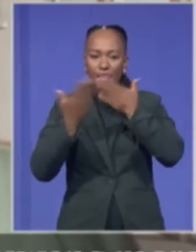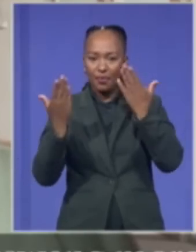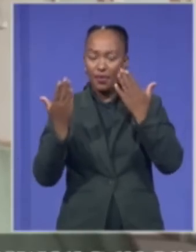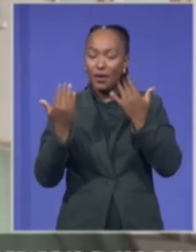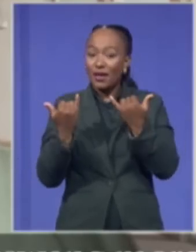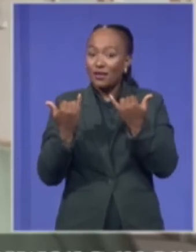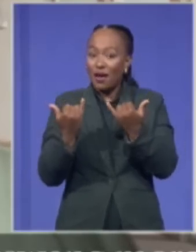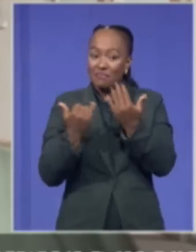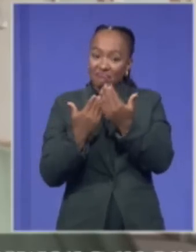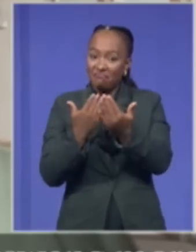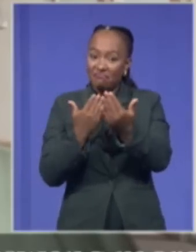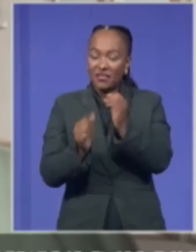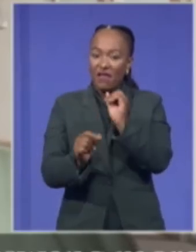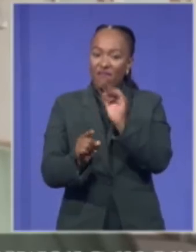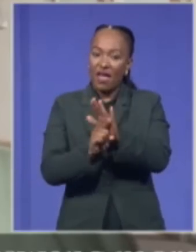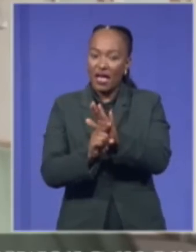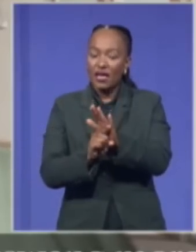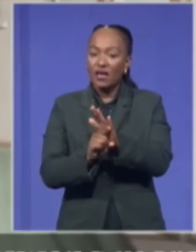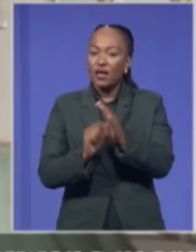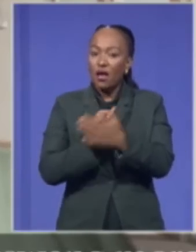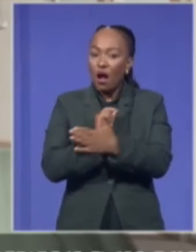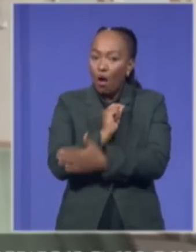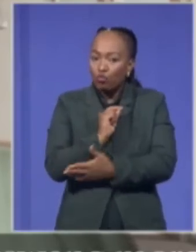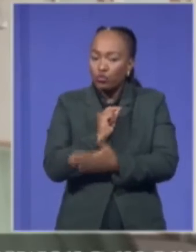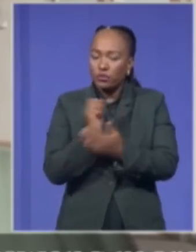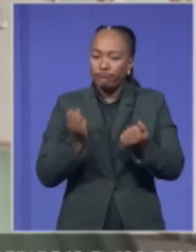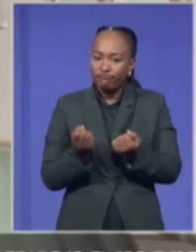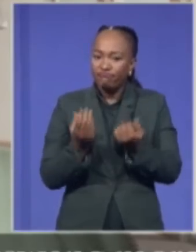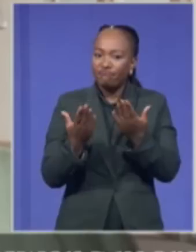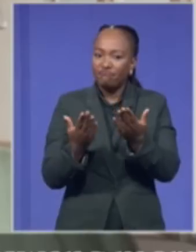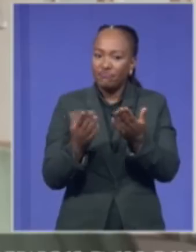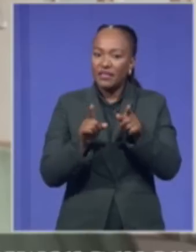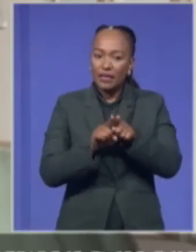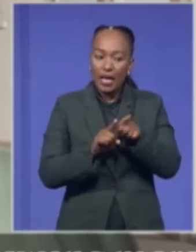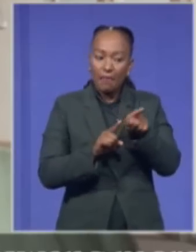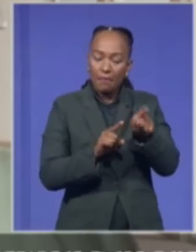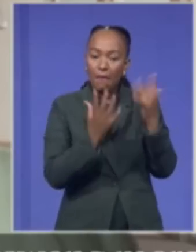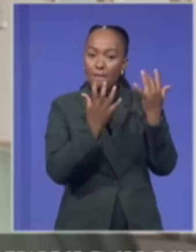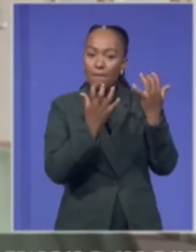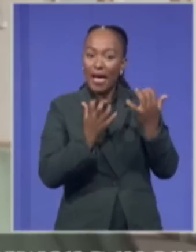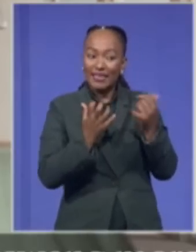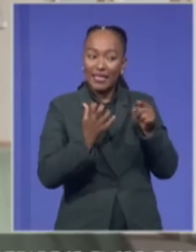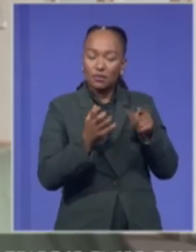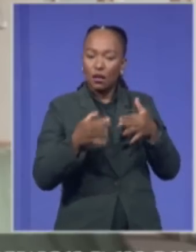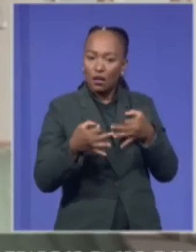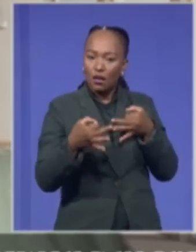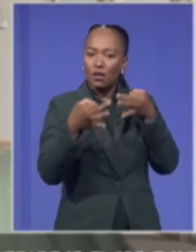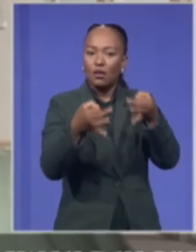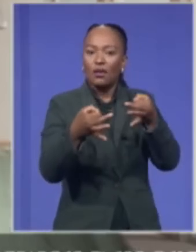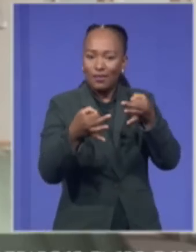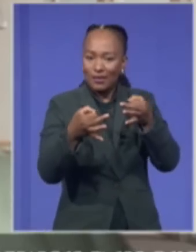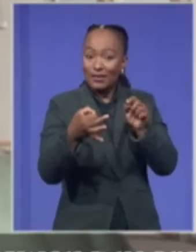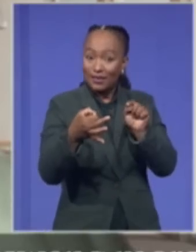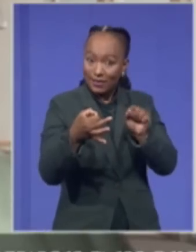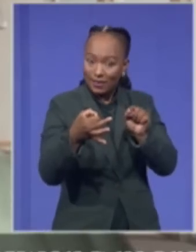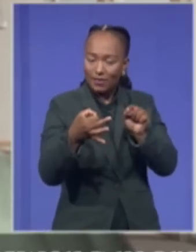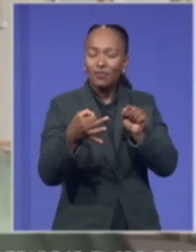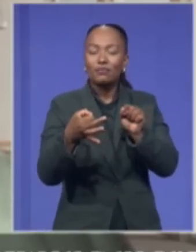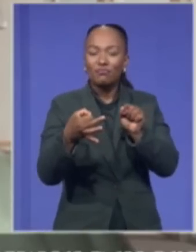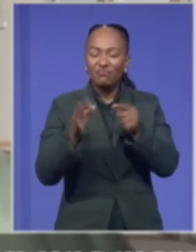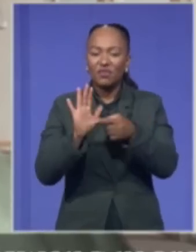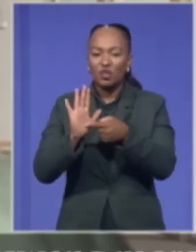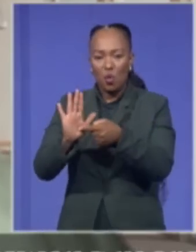go affecta ditirelo tsa ka monageng o tshwana le yona taba ya postponement ya budget ke se supo se segologolo